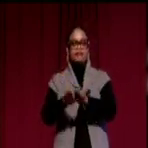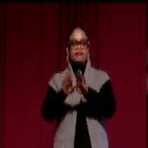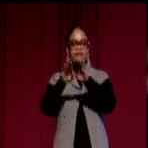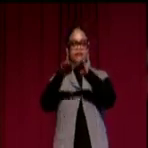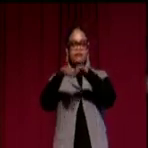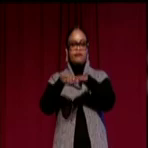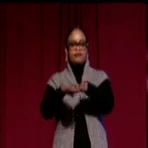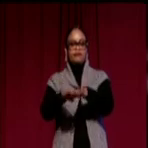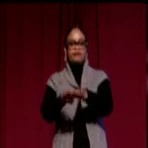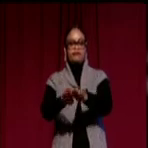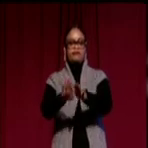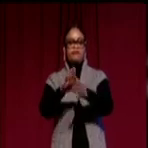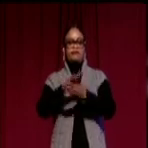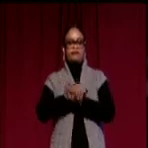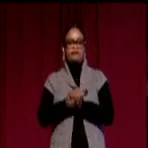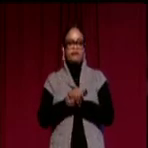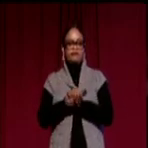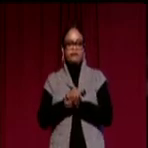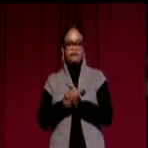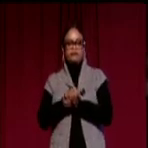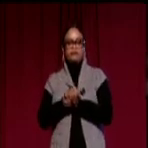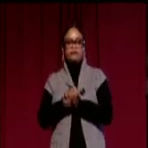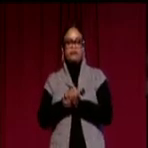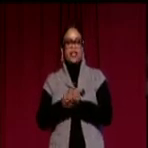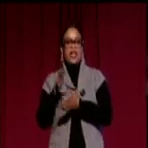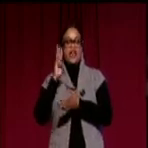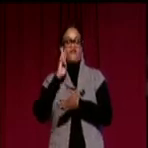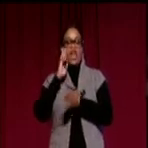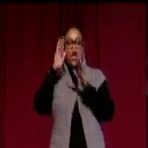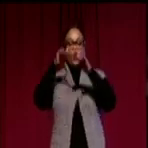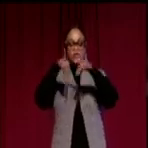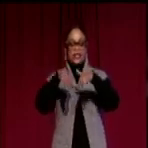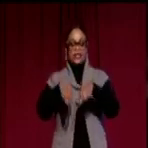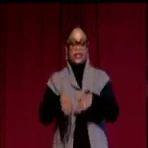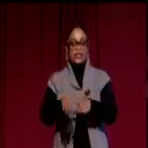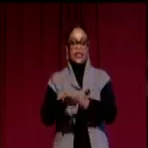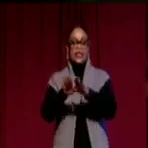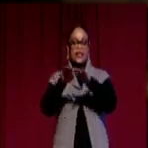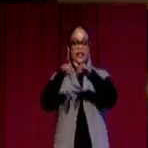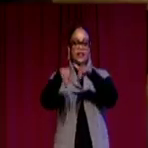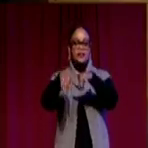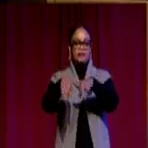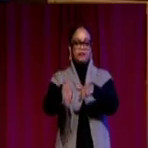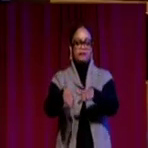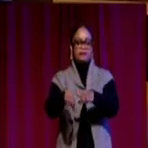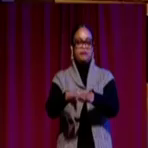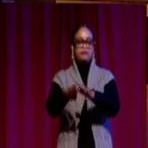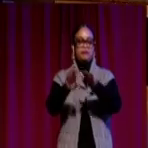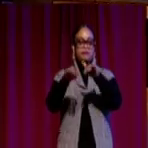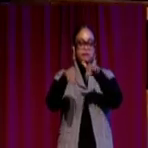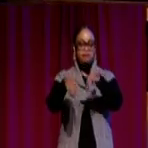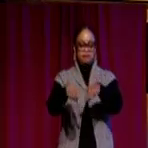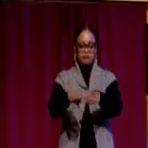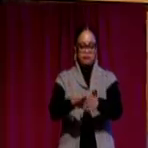Oh, fountain in, that fountain in is there.